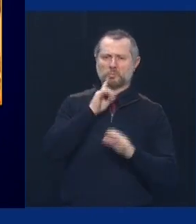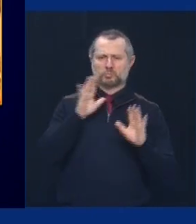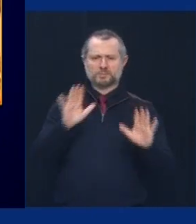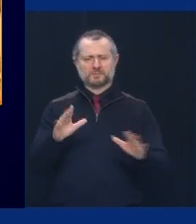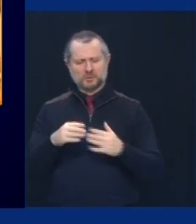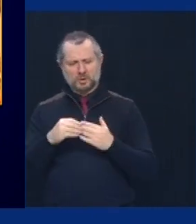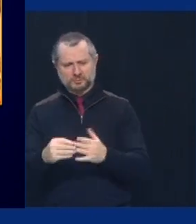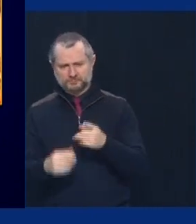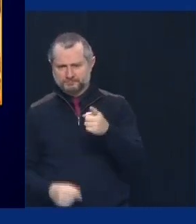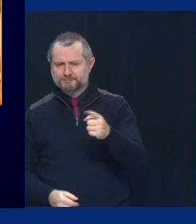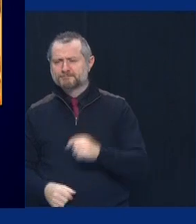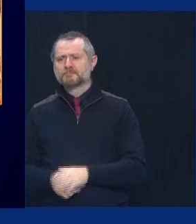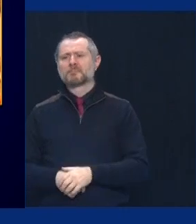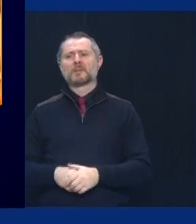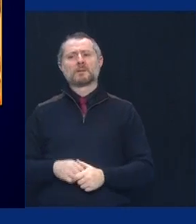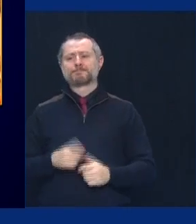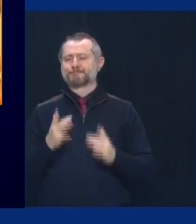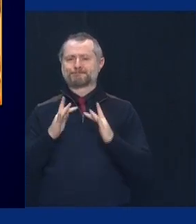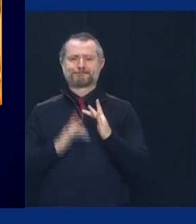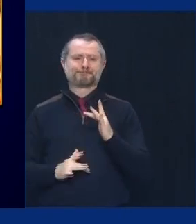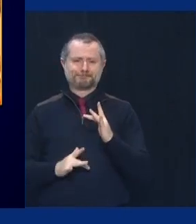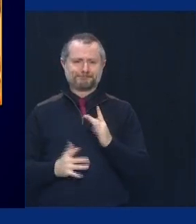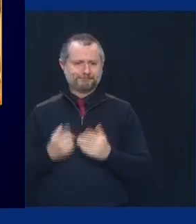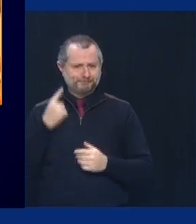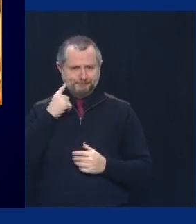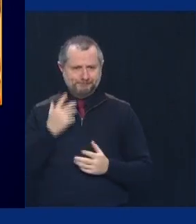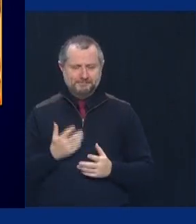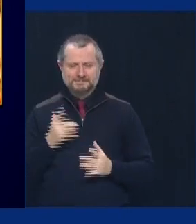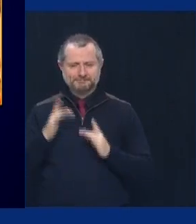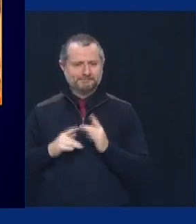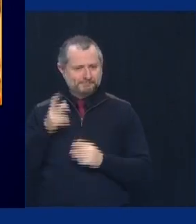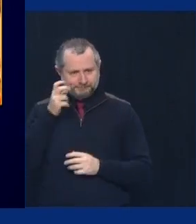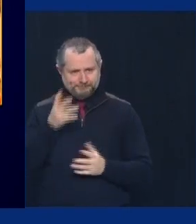conferences were reassuring not only to me, but